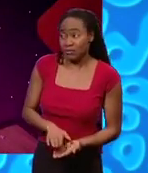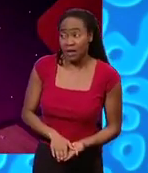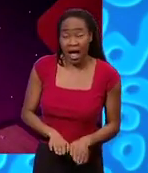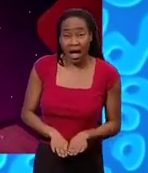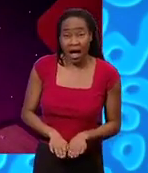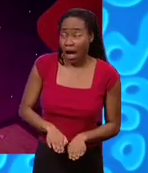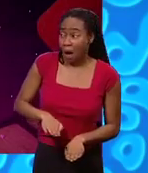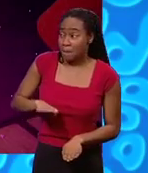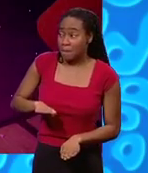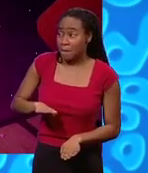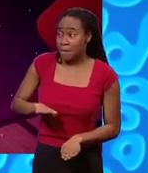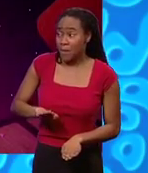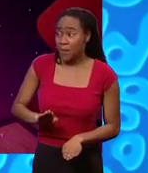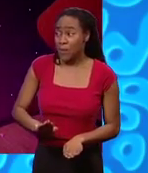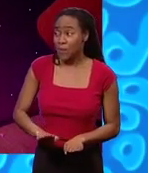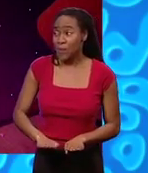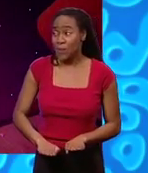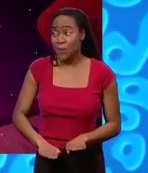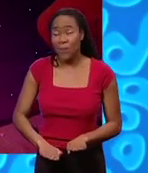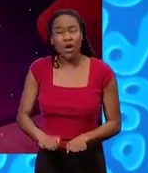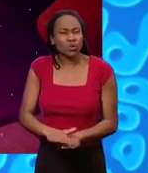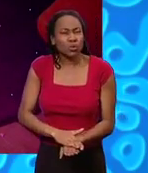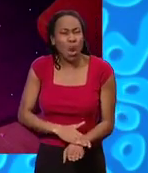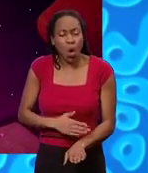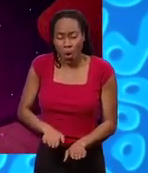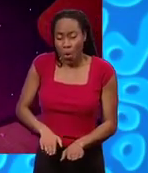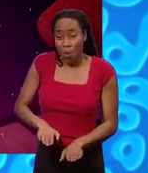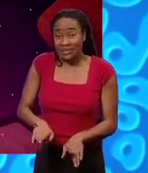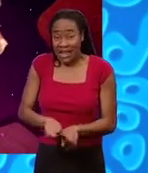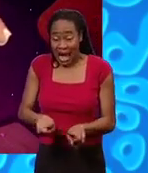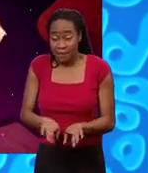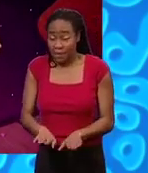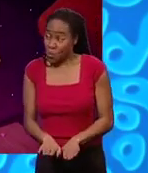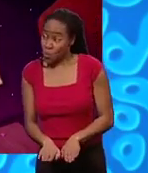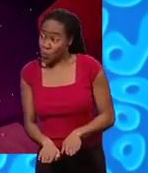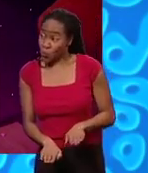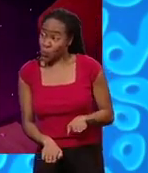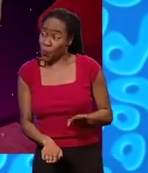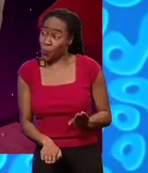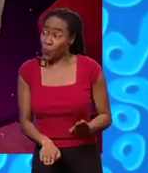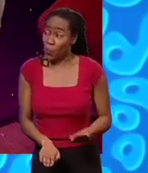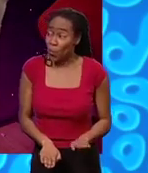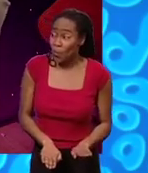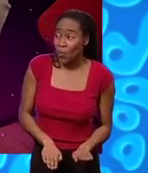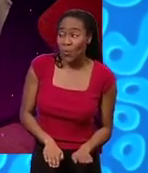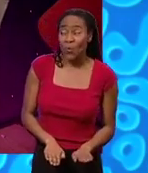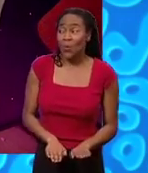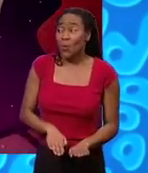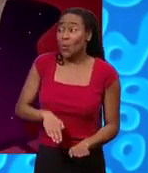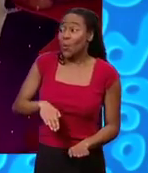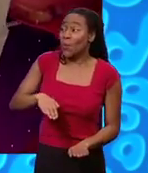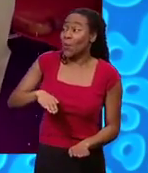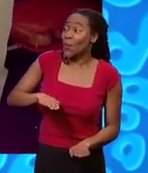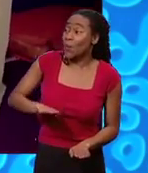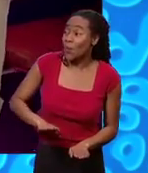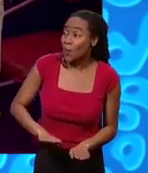up and then lower it down really slowly and do the same with the other leg up and down,